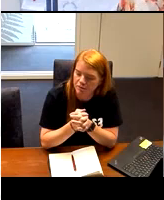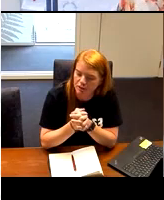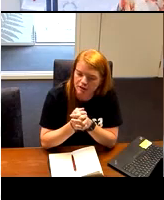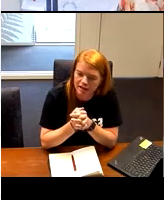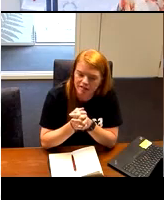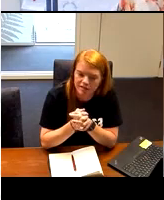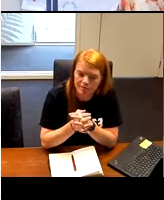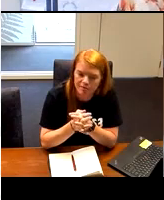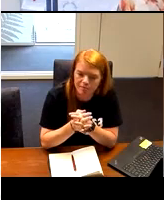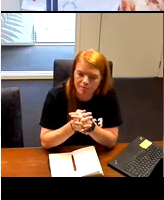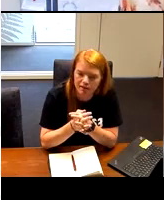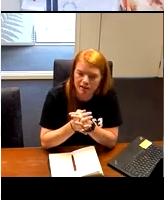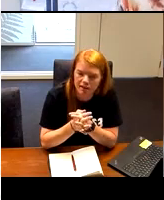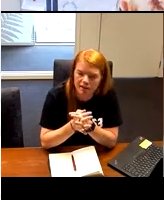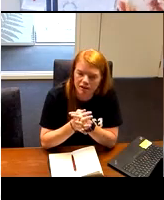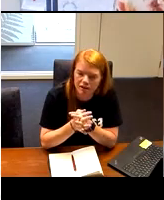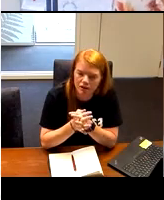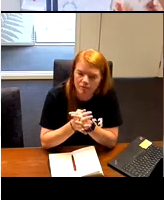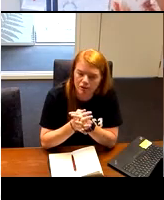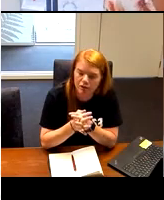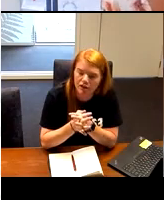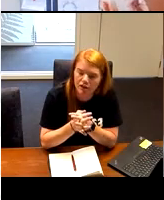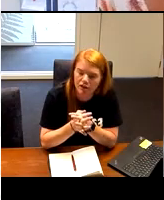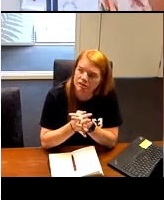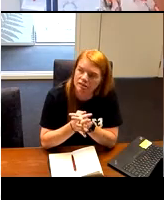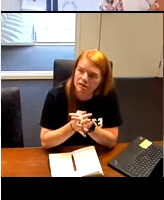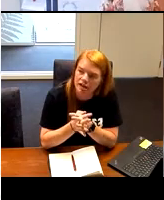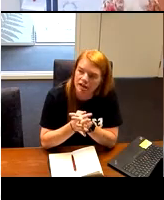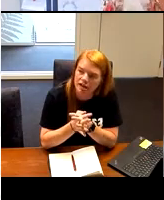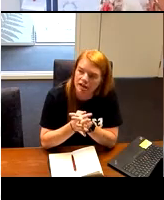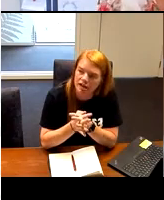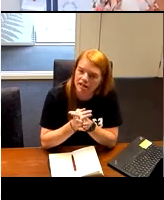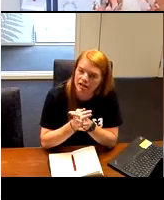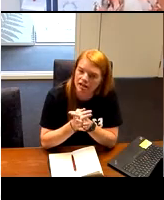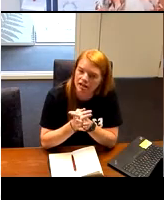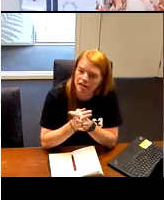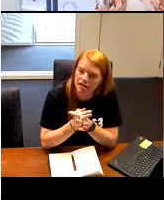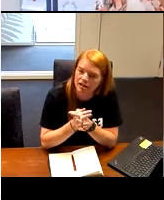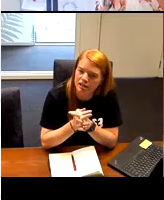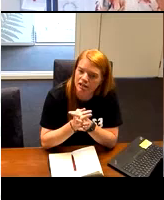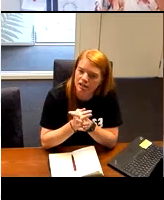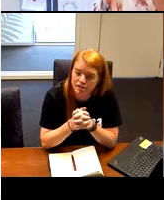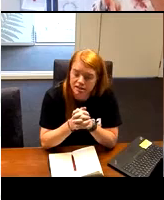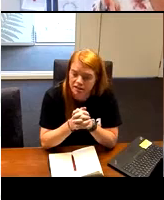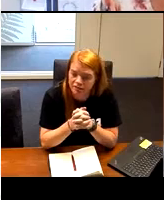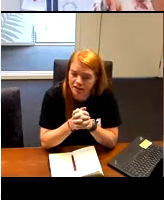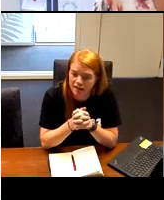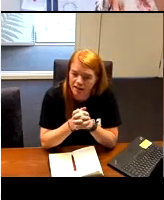you're saying we only have them in Omahuta, is